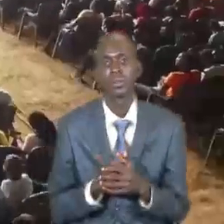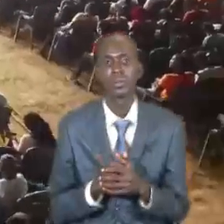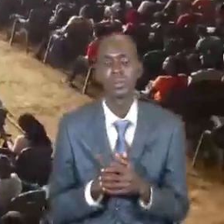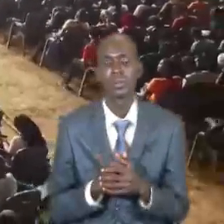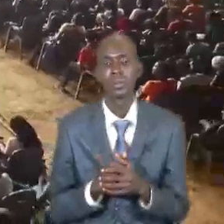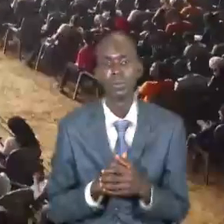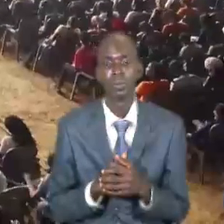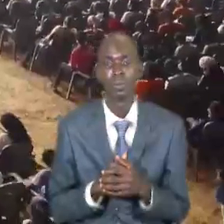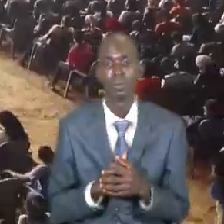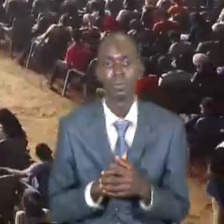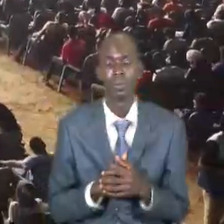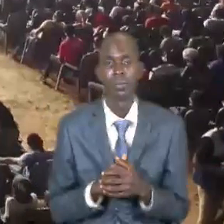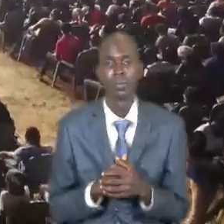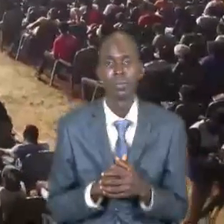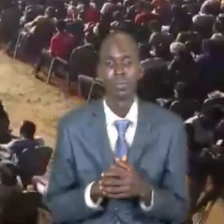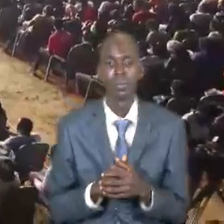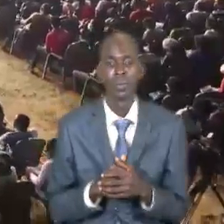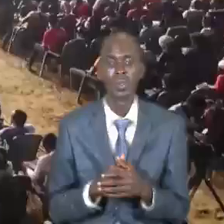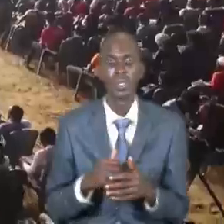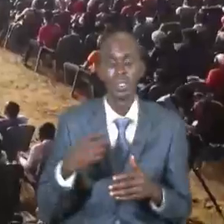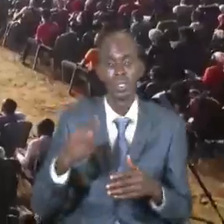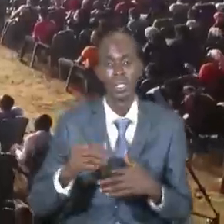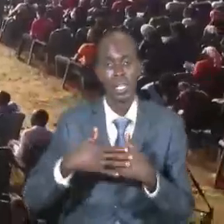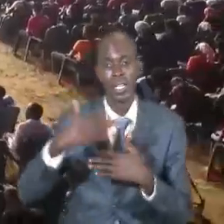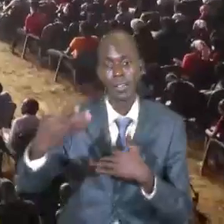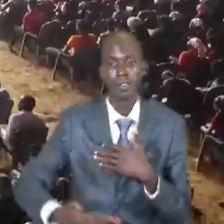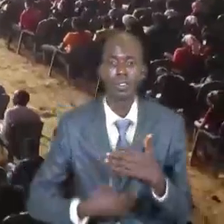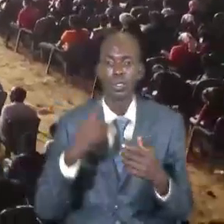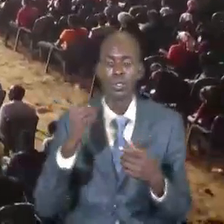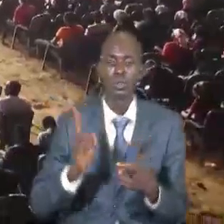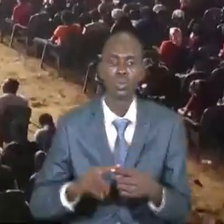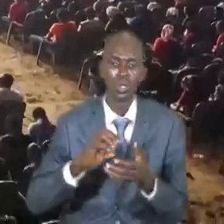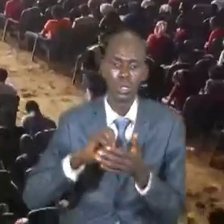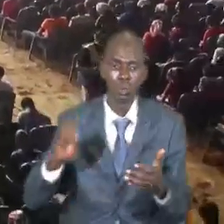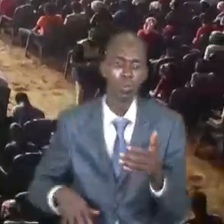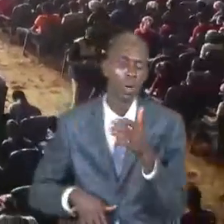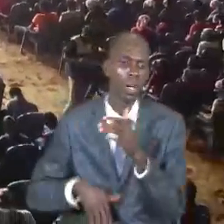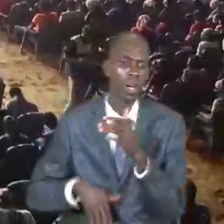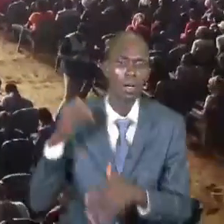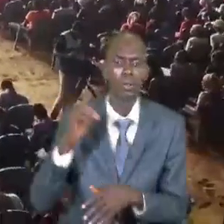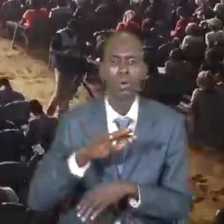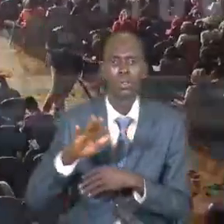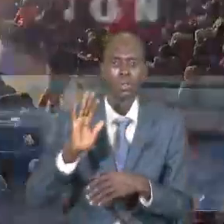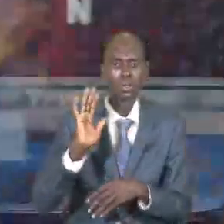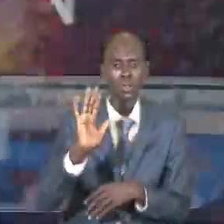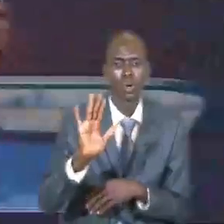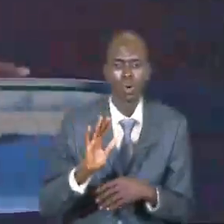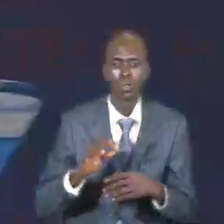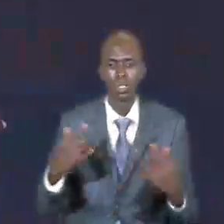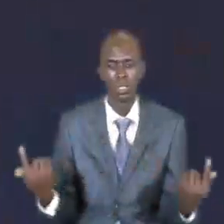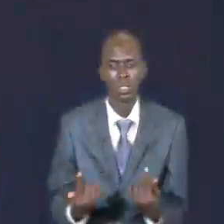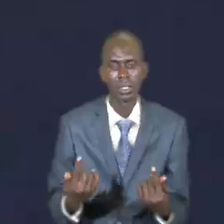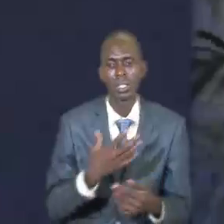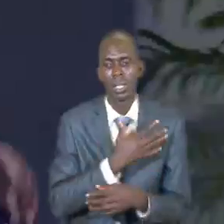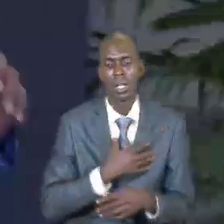out all your iniquity and crime completely. The Lord invites